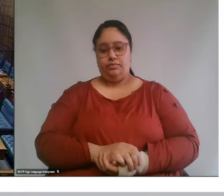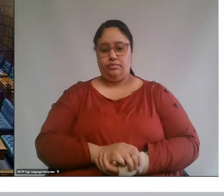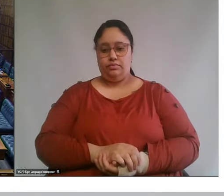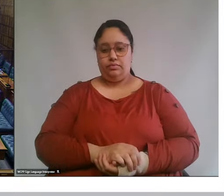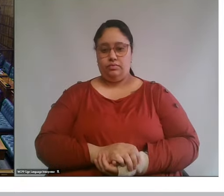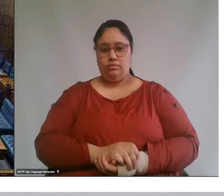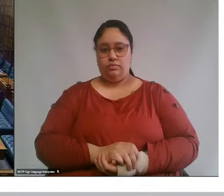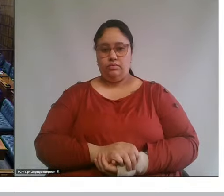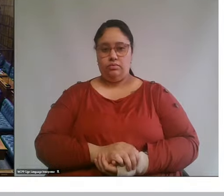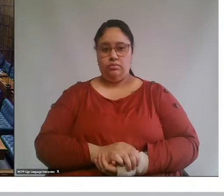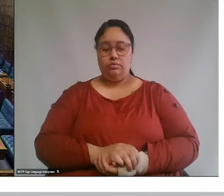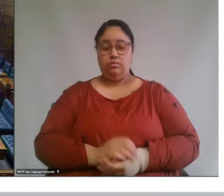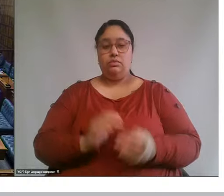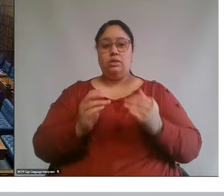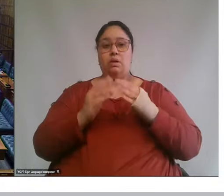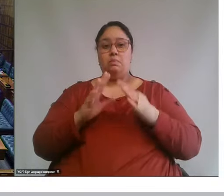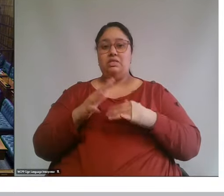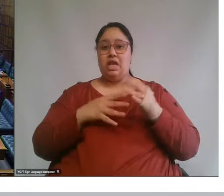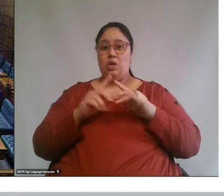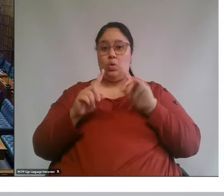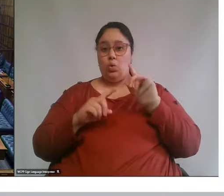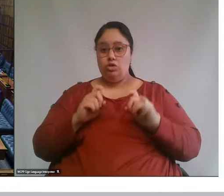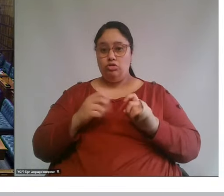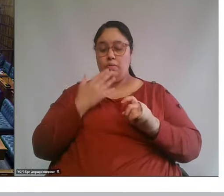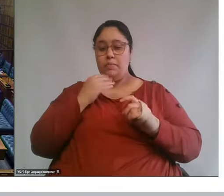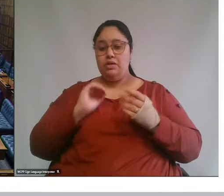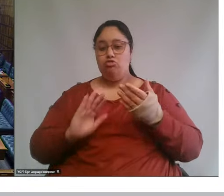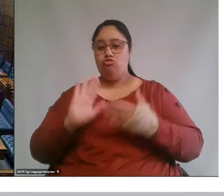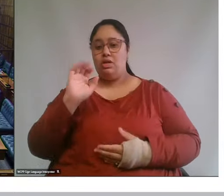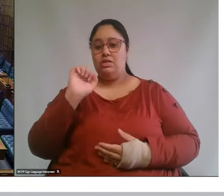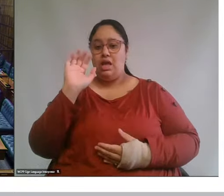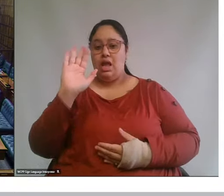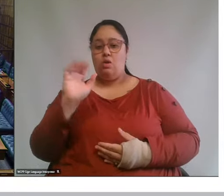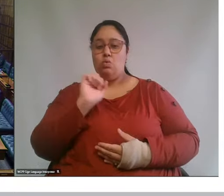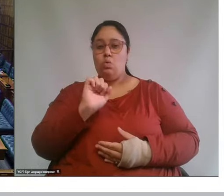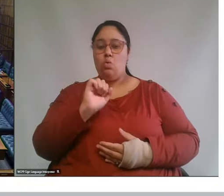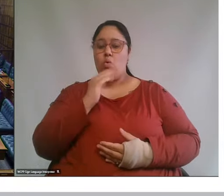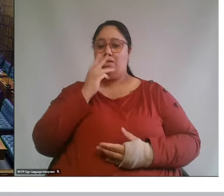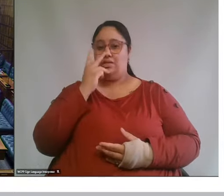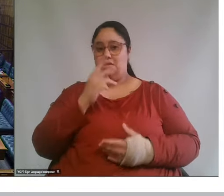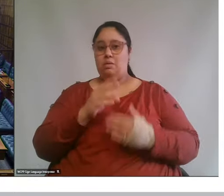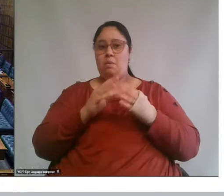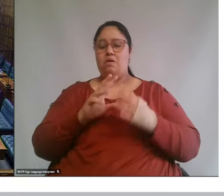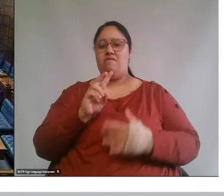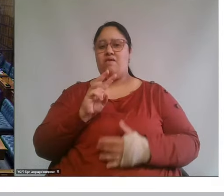CEO members are there any questions if you could please raise your hands I see member funder